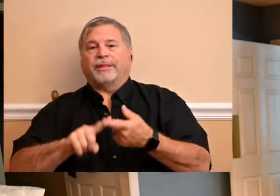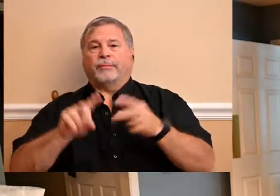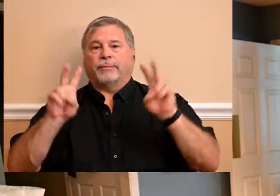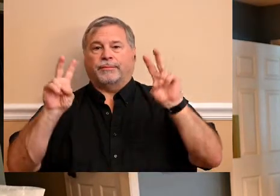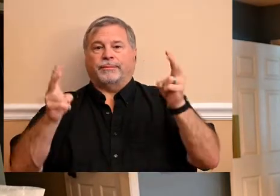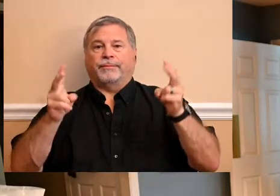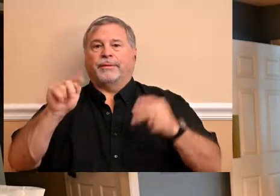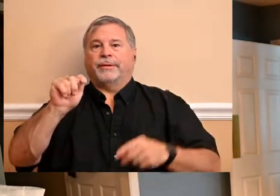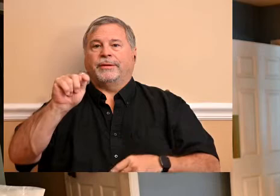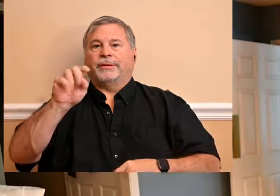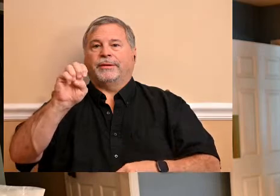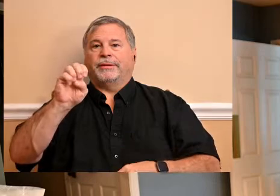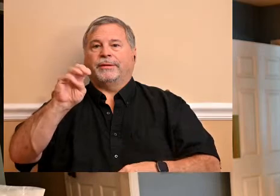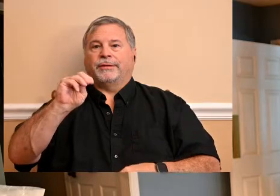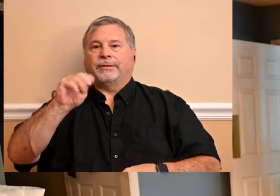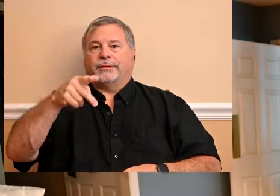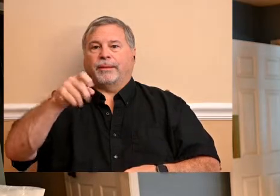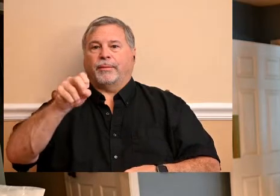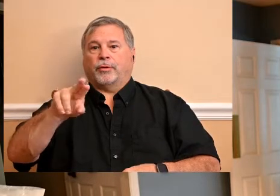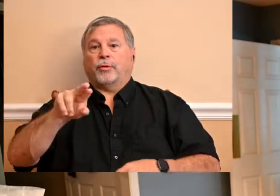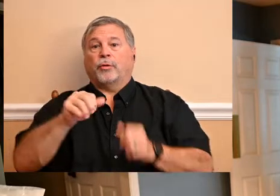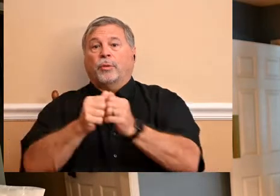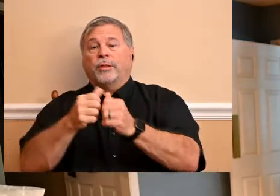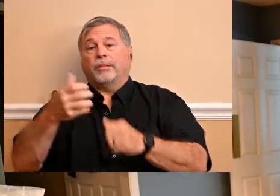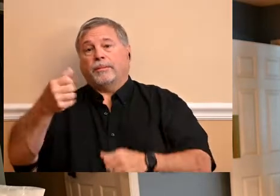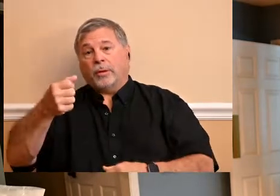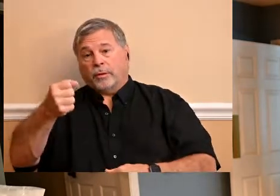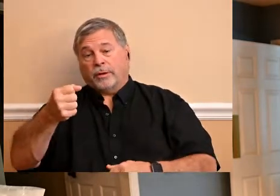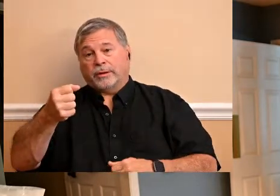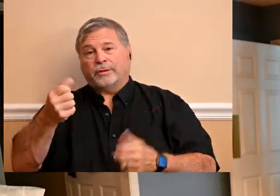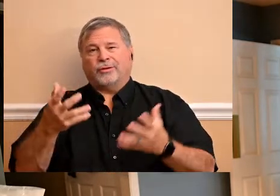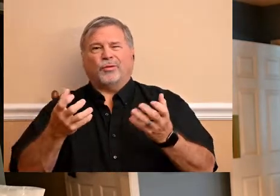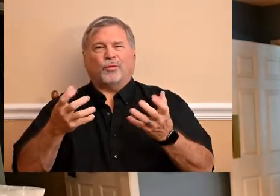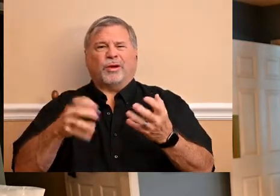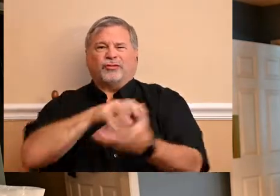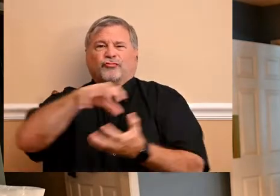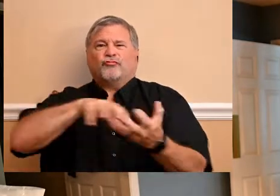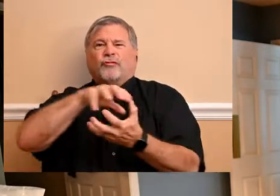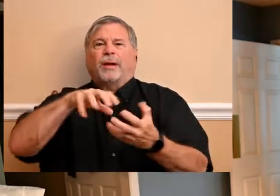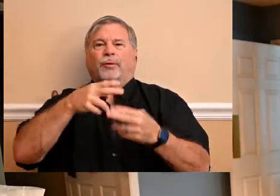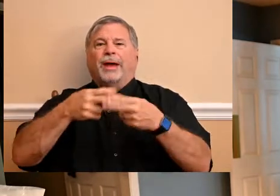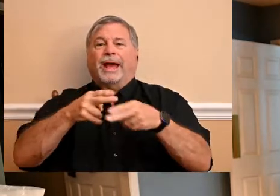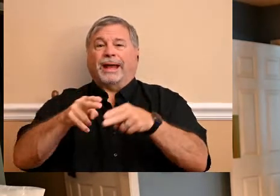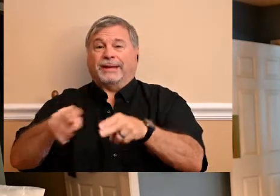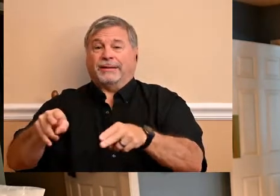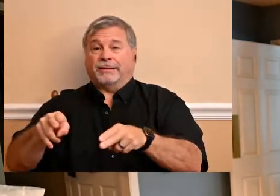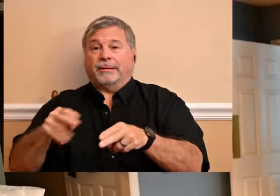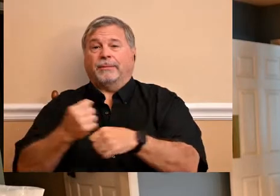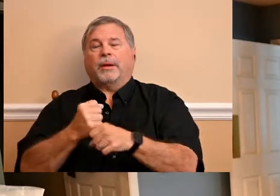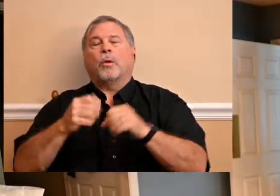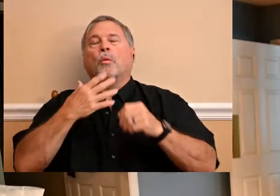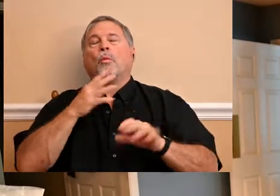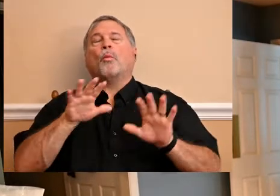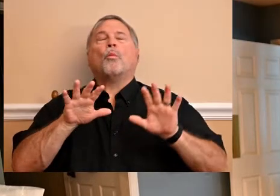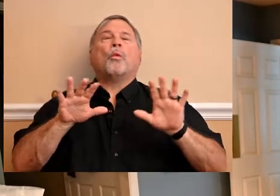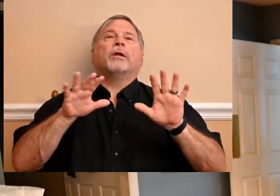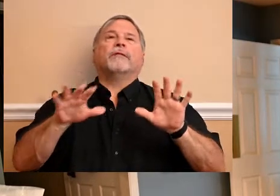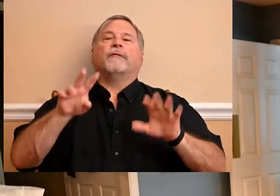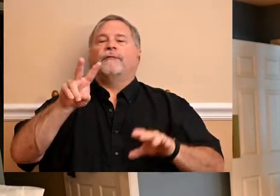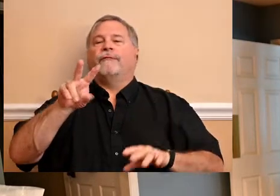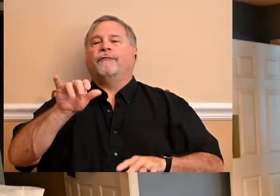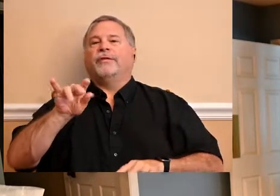And we're going to temper those yolks with the milk mixture so you don't have scrambled eggs. And it'll make a